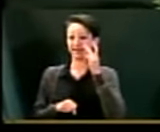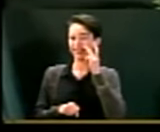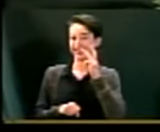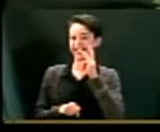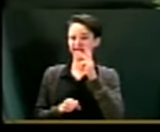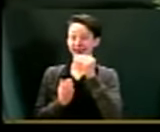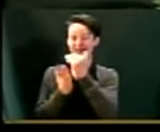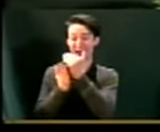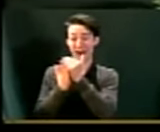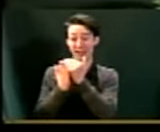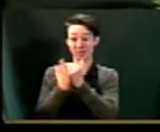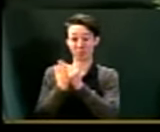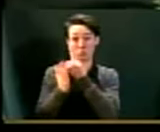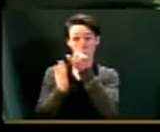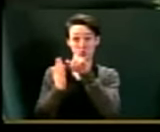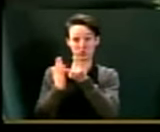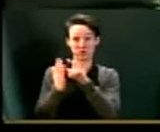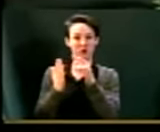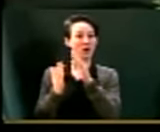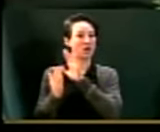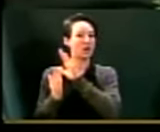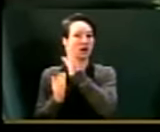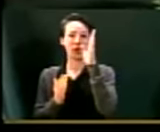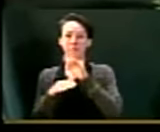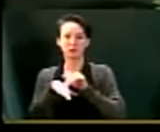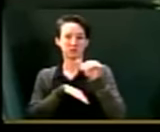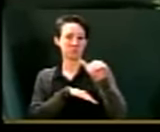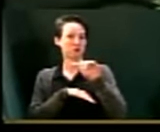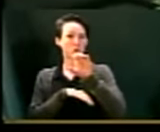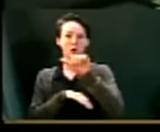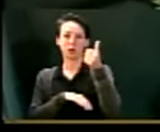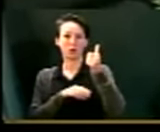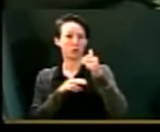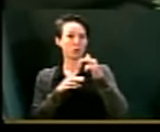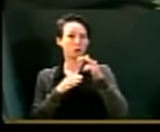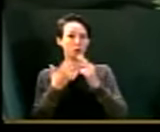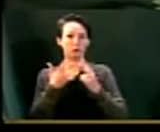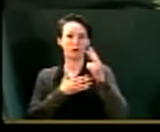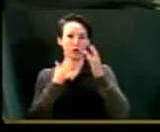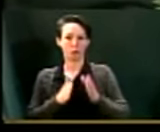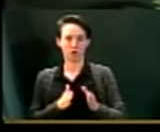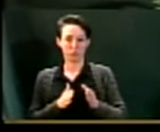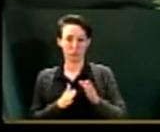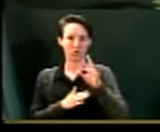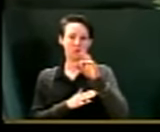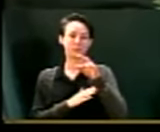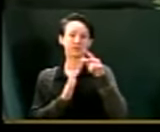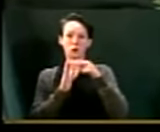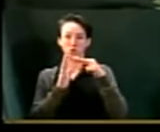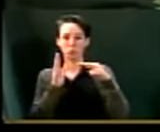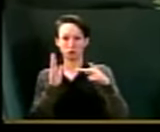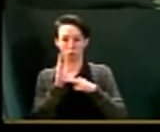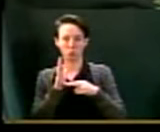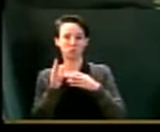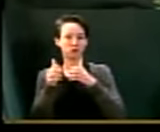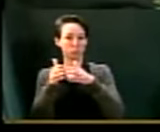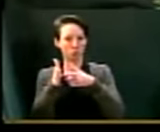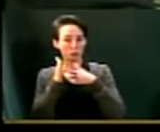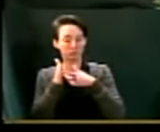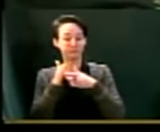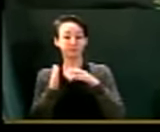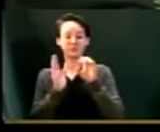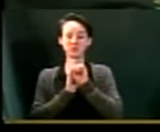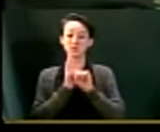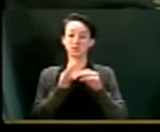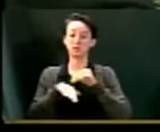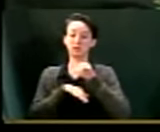was never even escalated to another reviewer as protocol requires. The state then released a document stating that the only reason